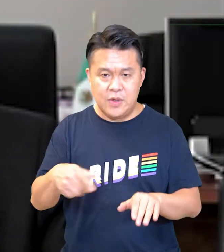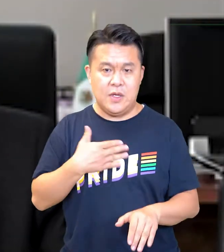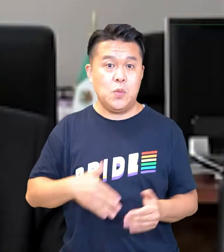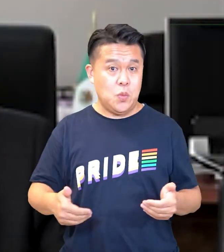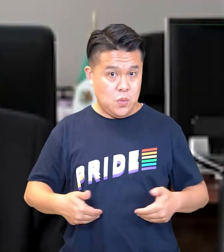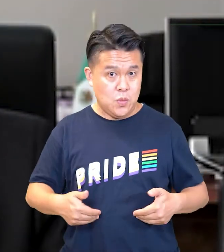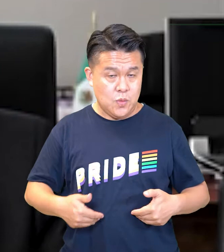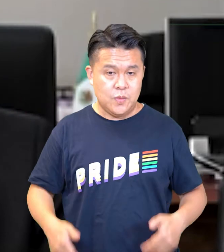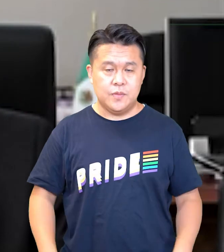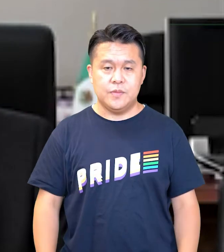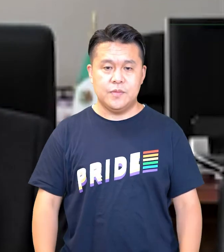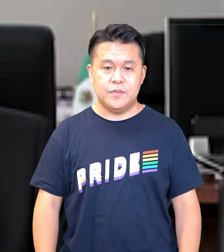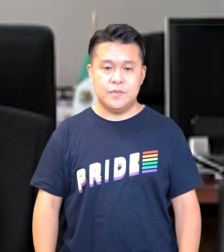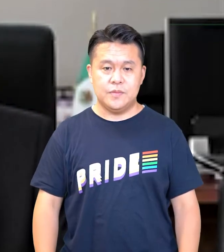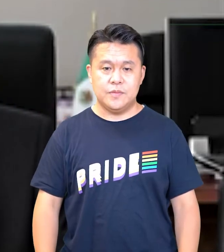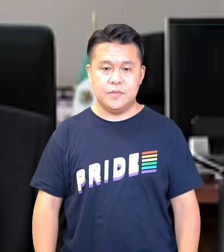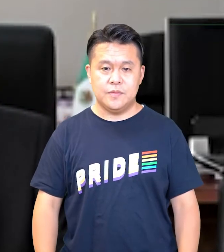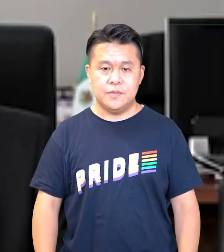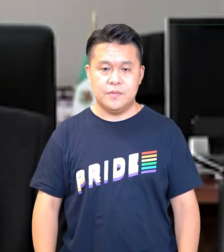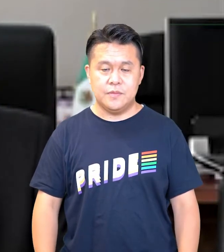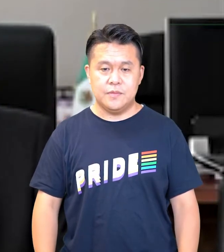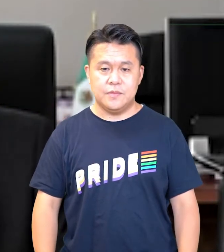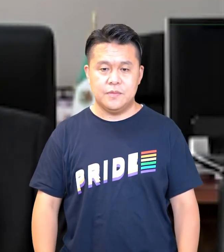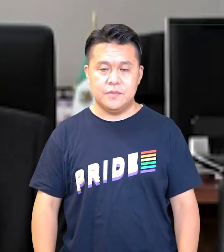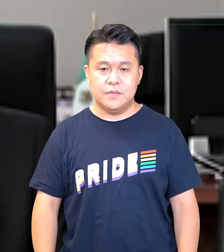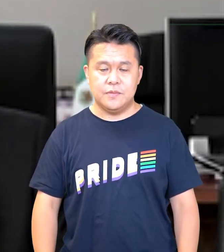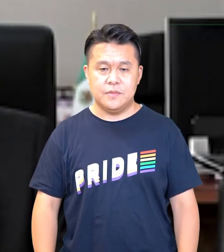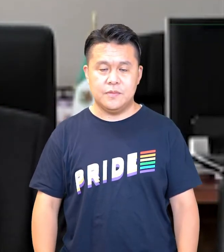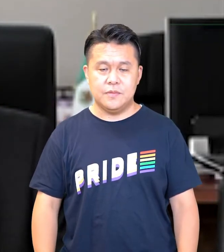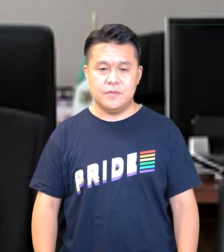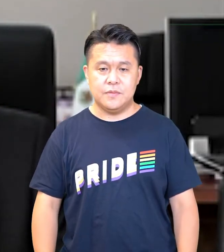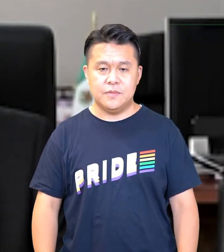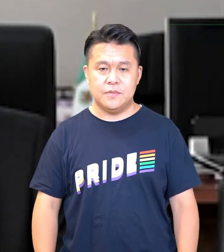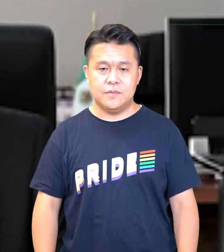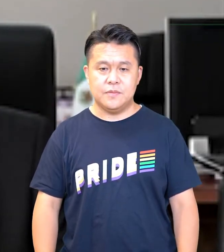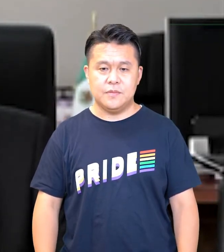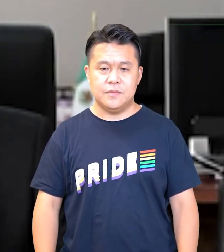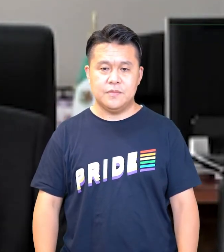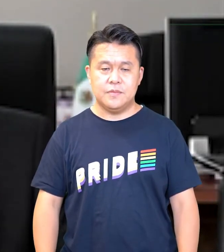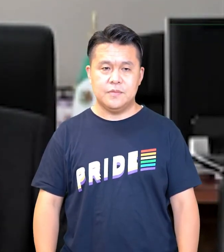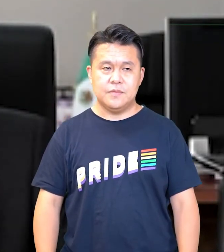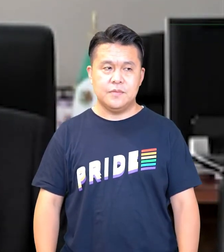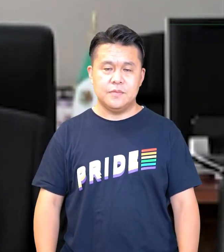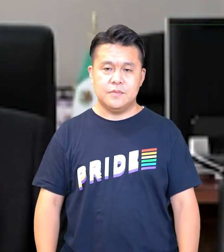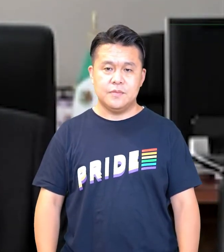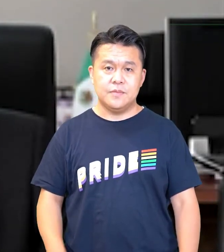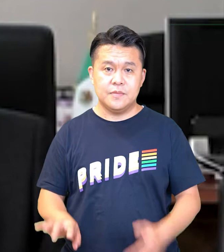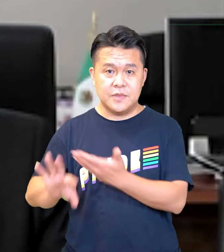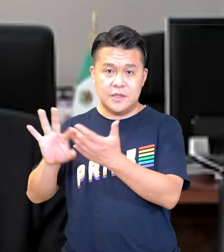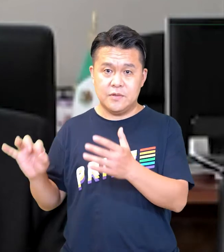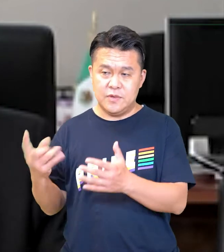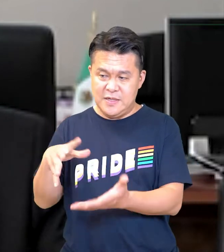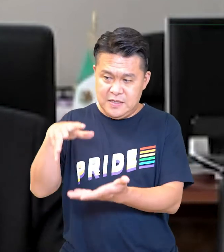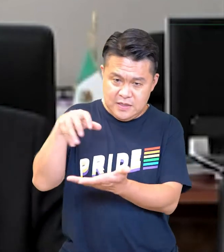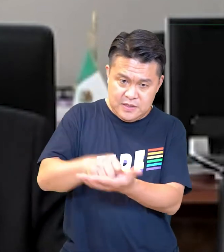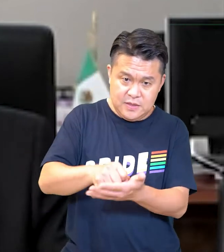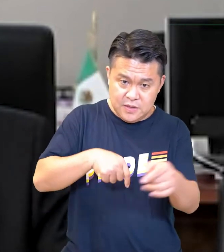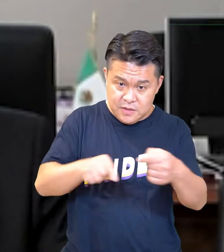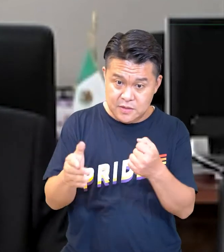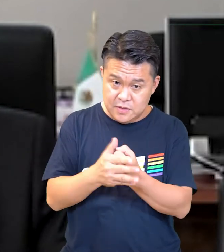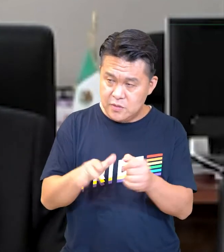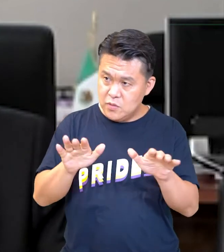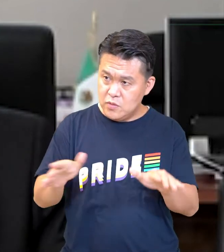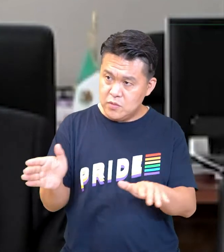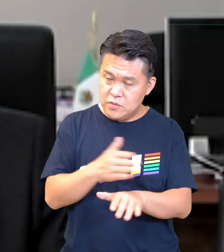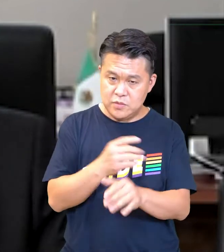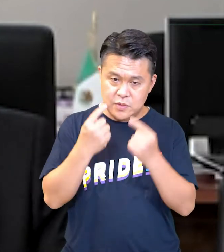country experienced for three centuries. Because of that process, after